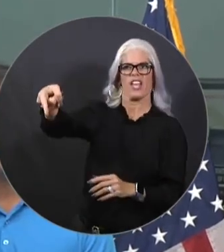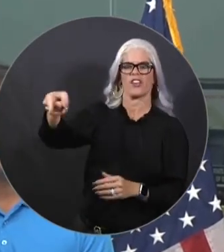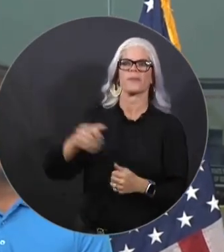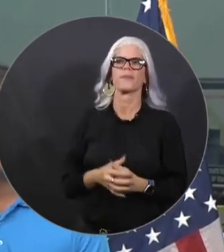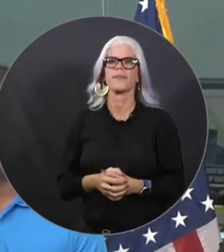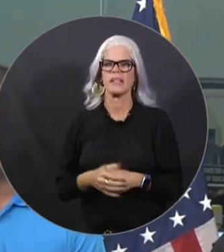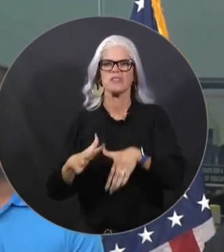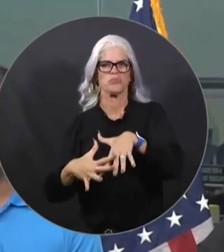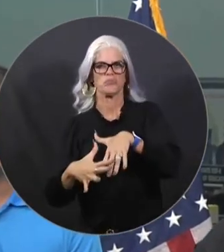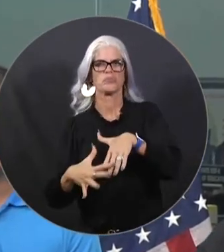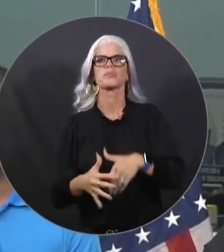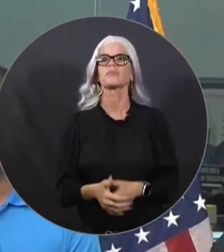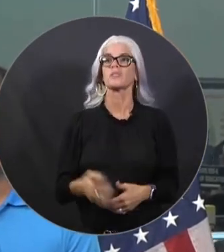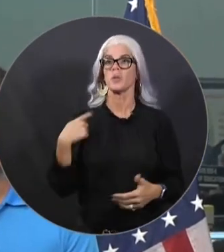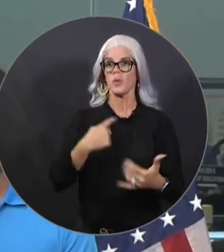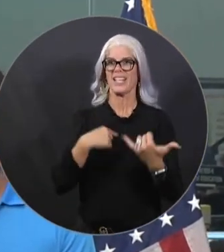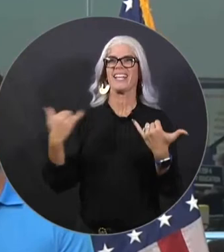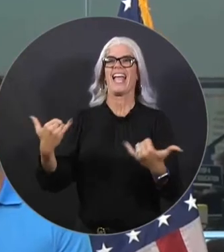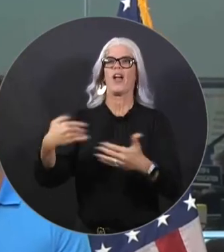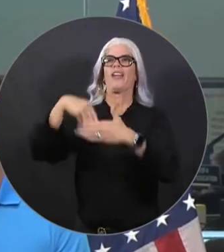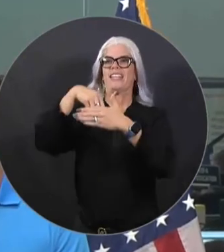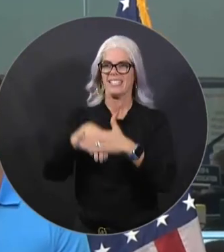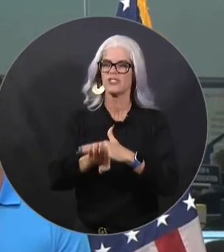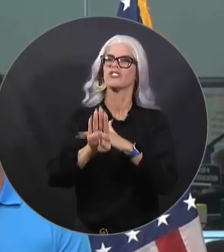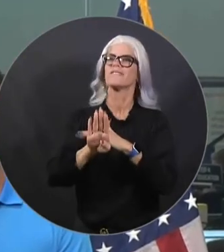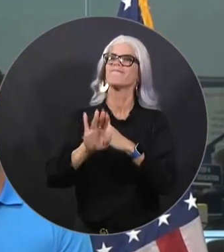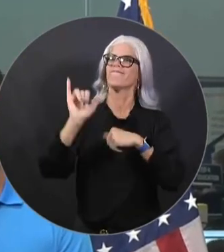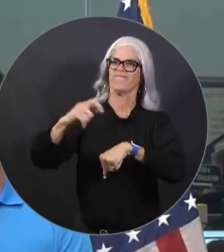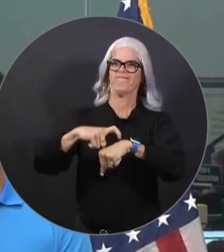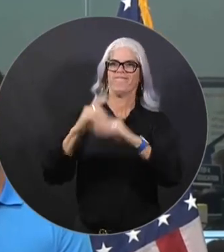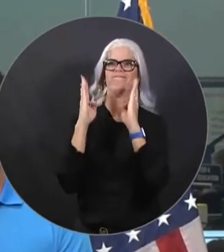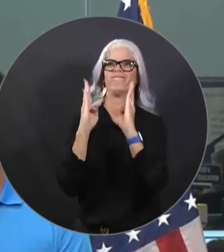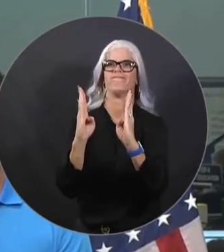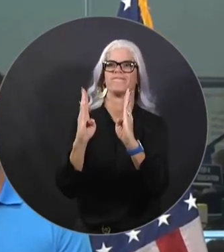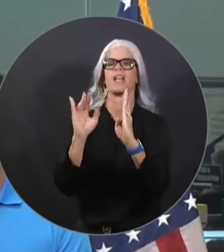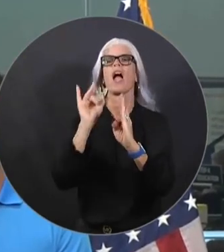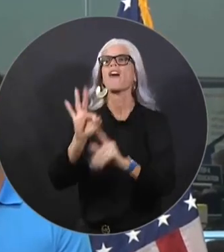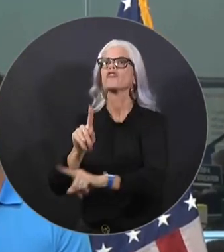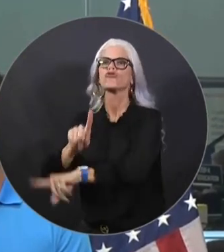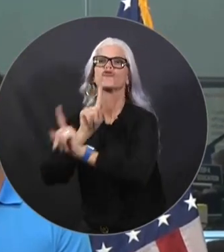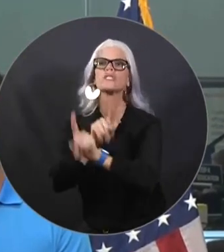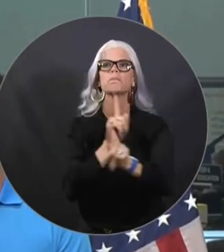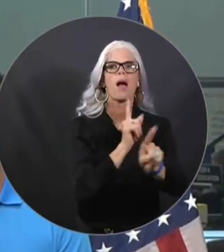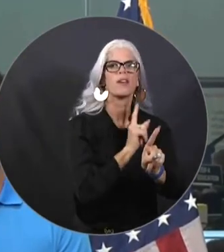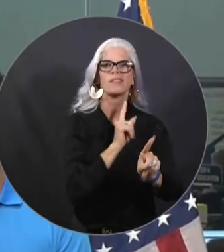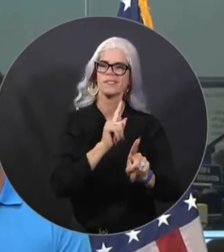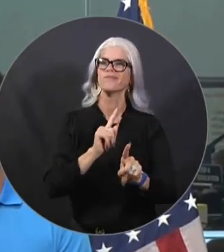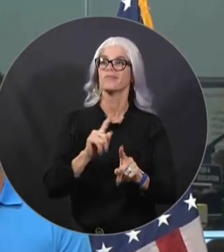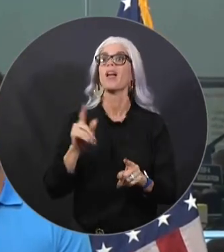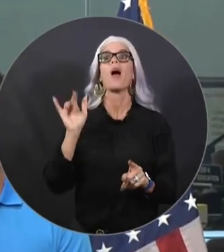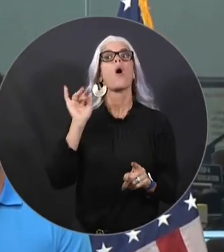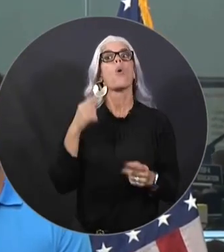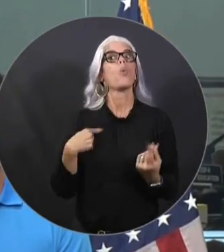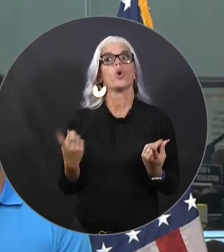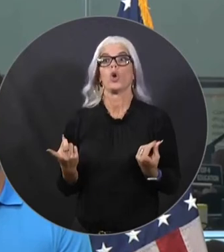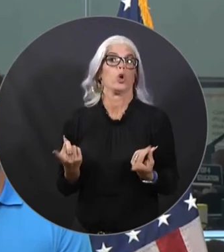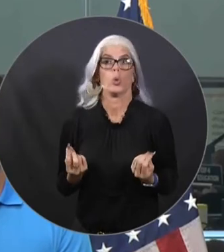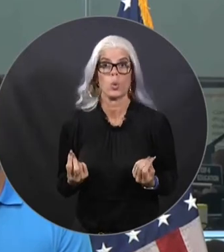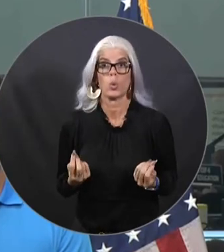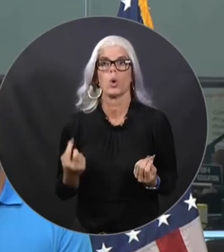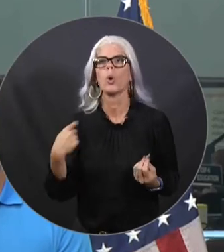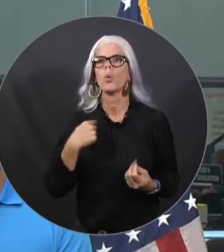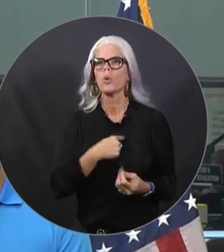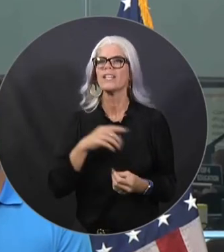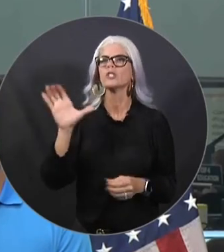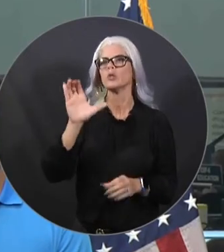We're entering that phase of the response where we start to really get into what's referred to as indirect deaths. We've been, myself and